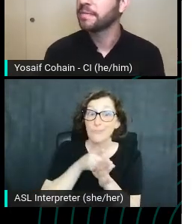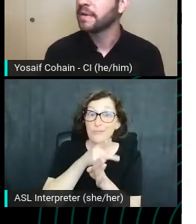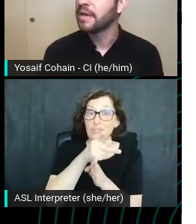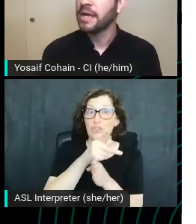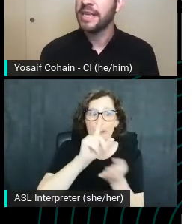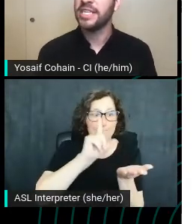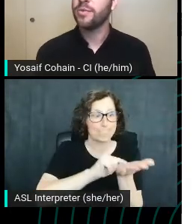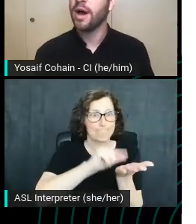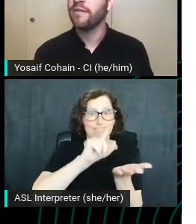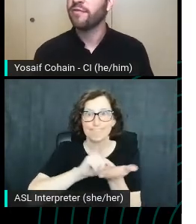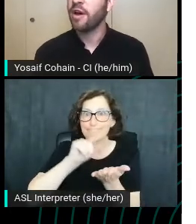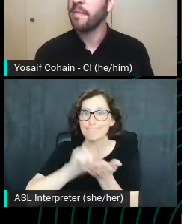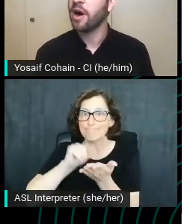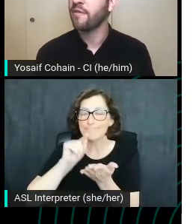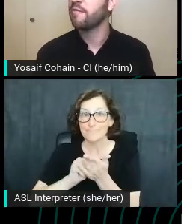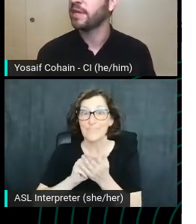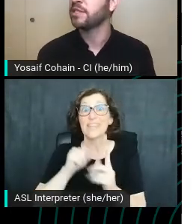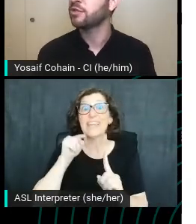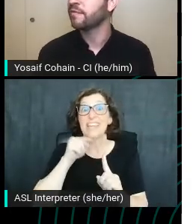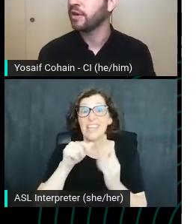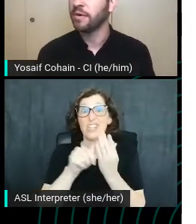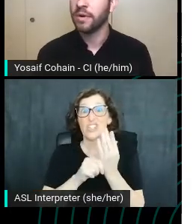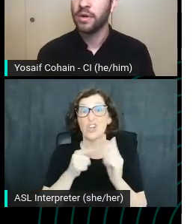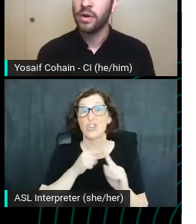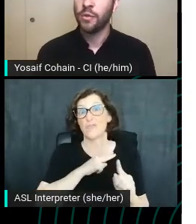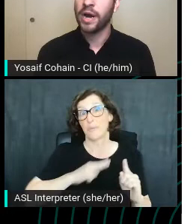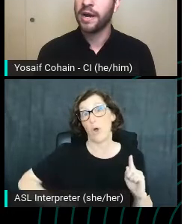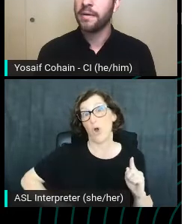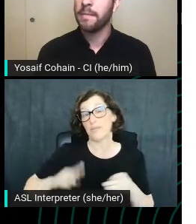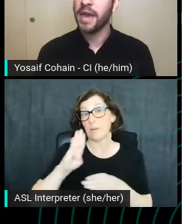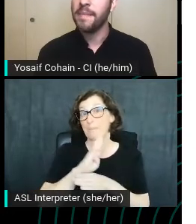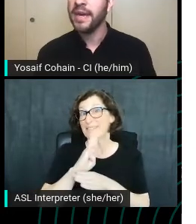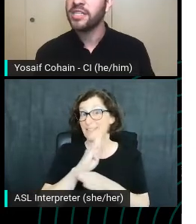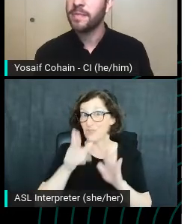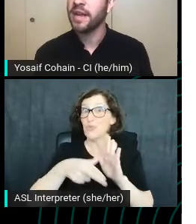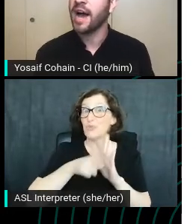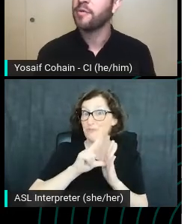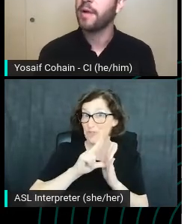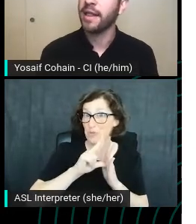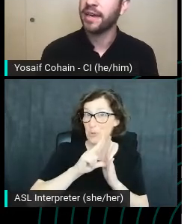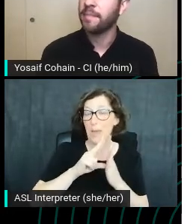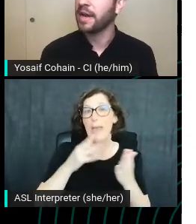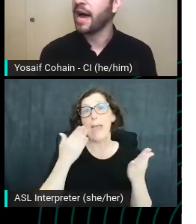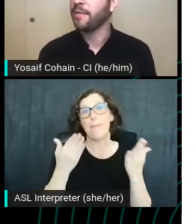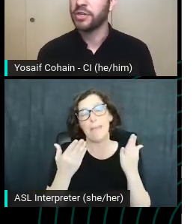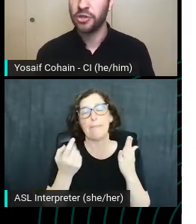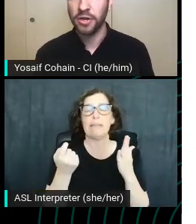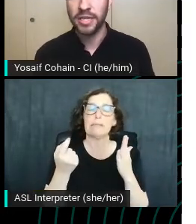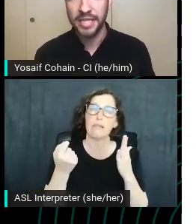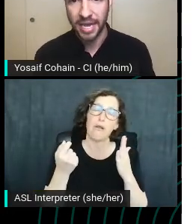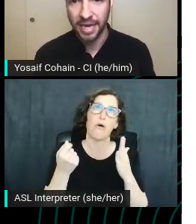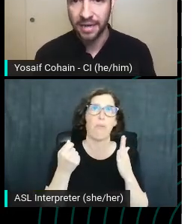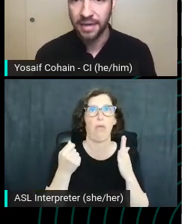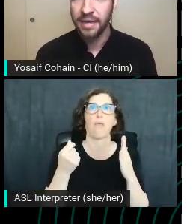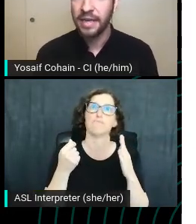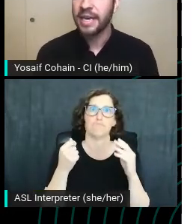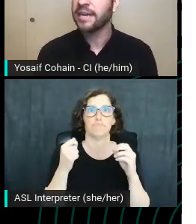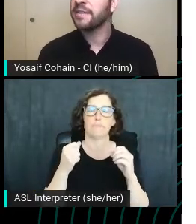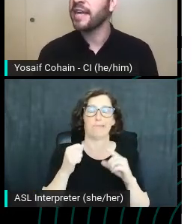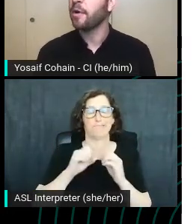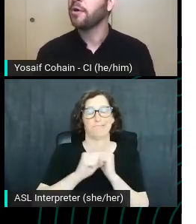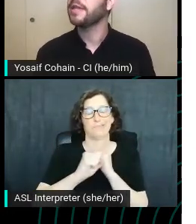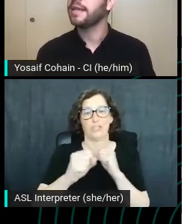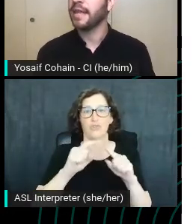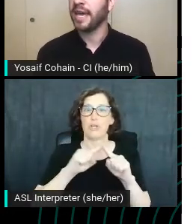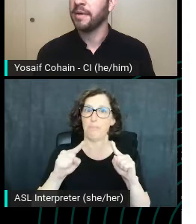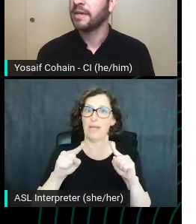published. This is one from Harvard Business Review, where maybe it's a bit hyperbolic, but I will certainly take it. Here